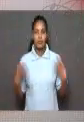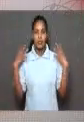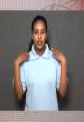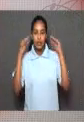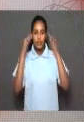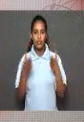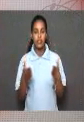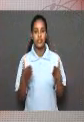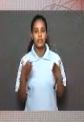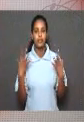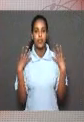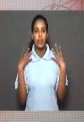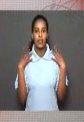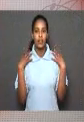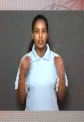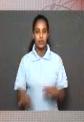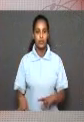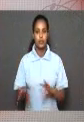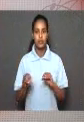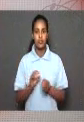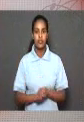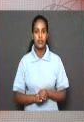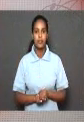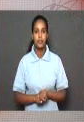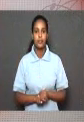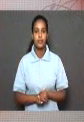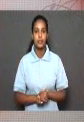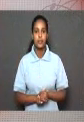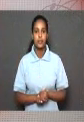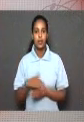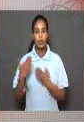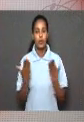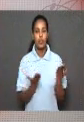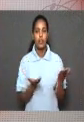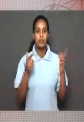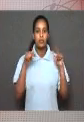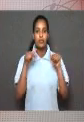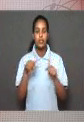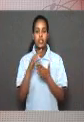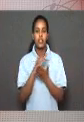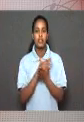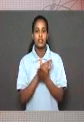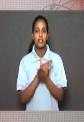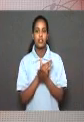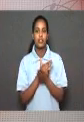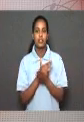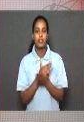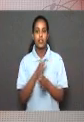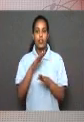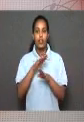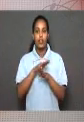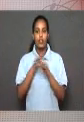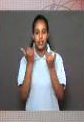Hello, teacher. Hello, students. Welcome to today's lesson